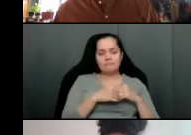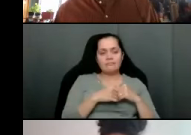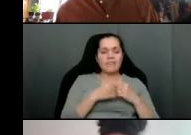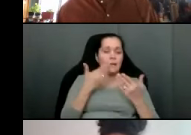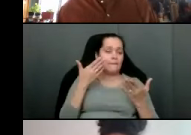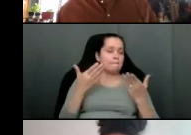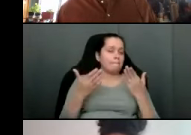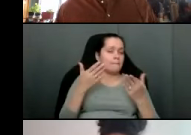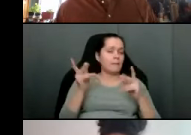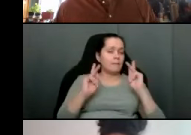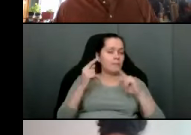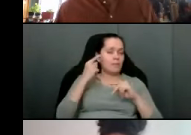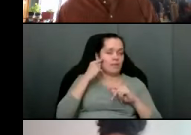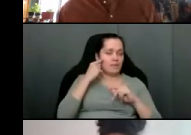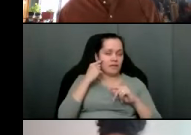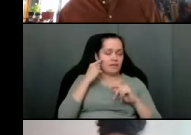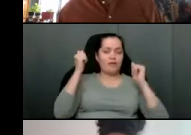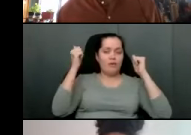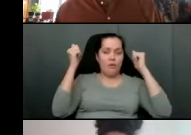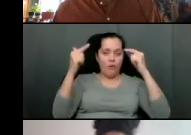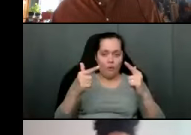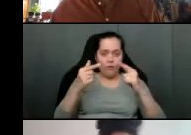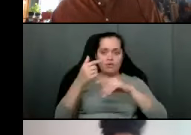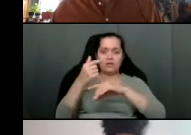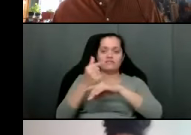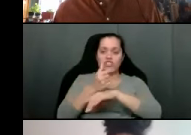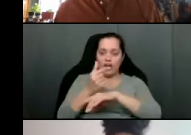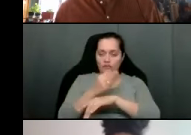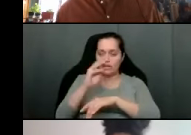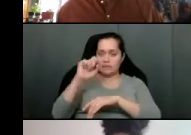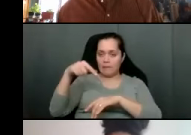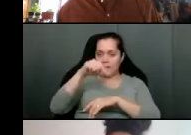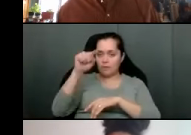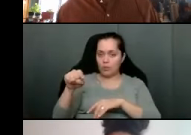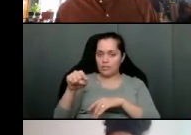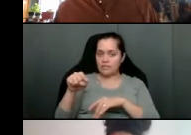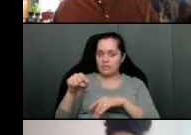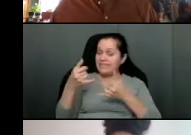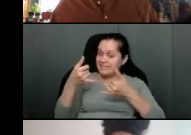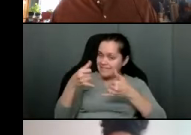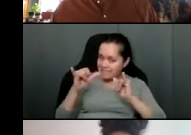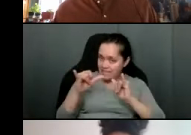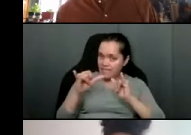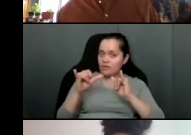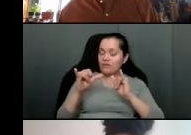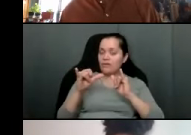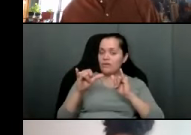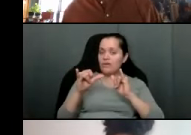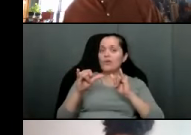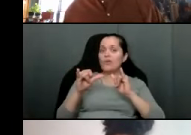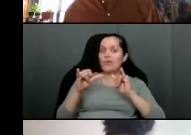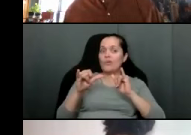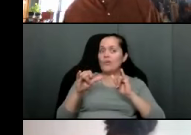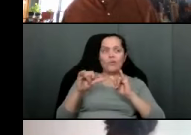Probably the people who think that all of geography is map quizzes still would do poorly on